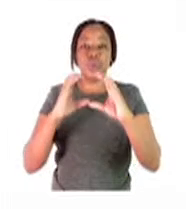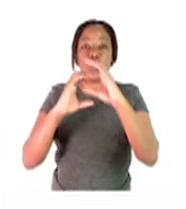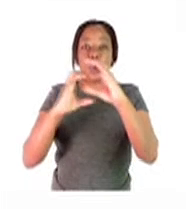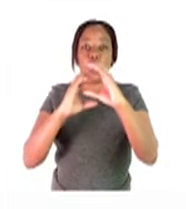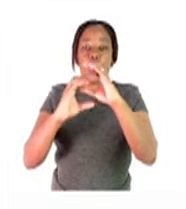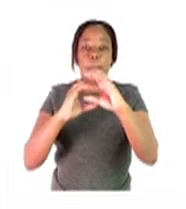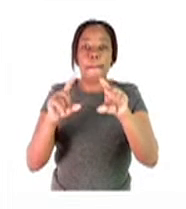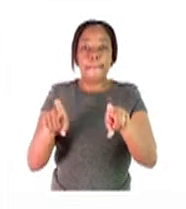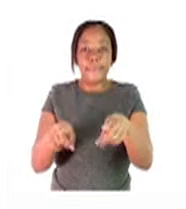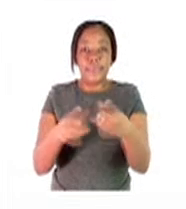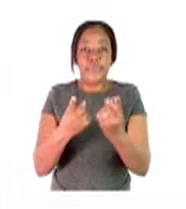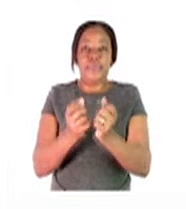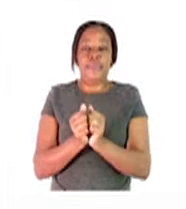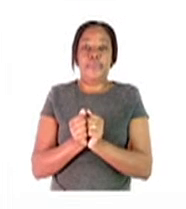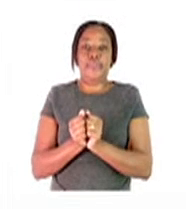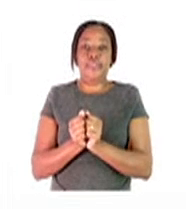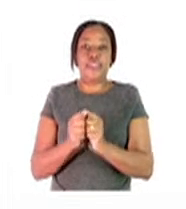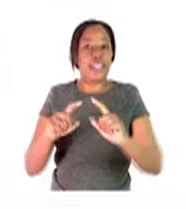talk to someone.